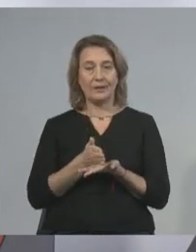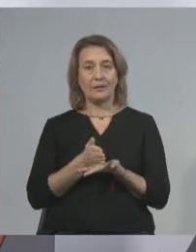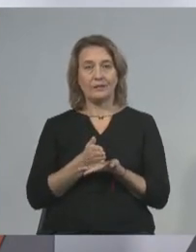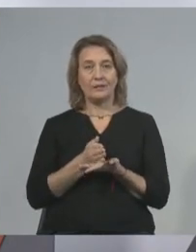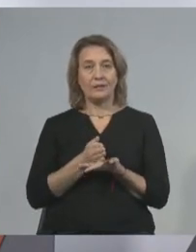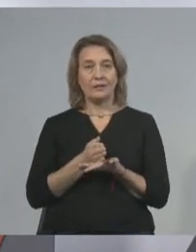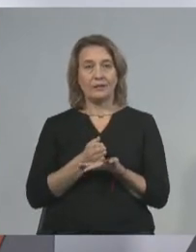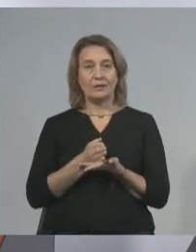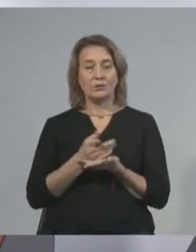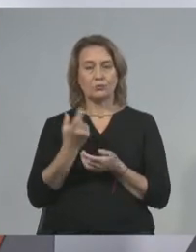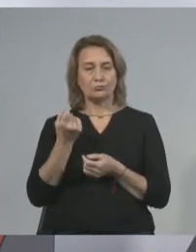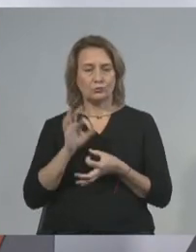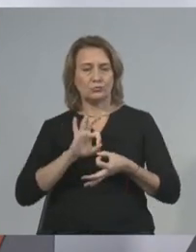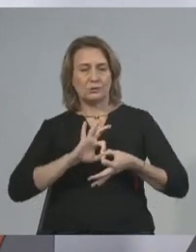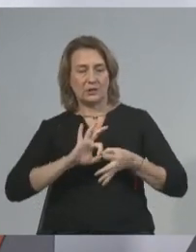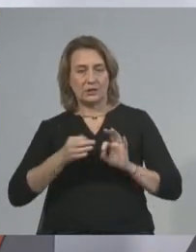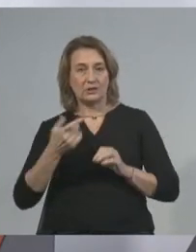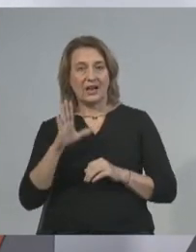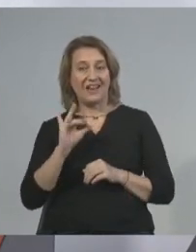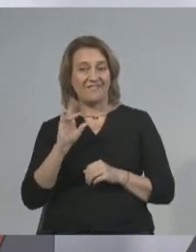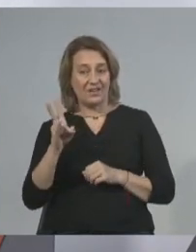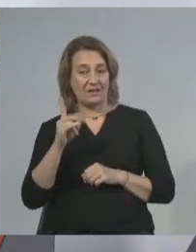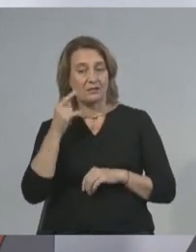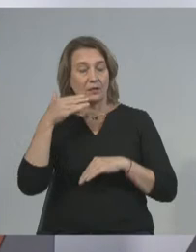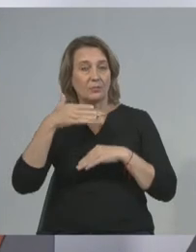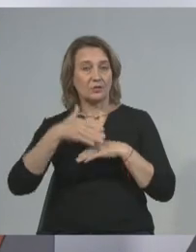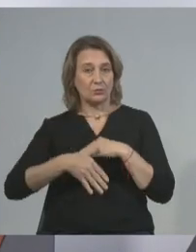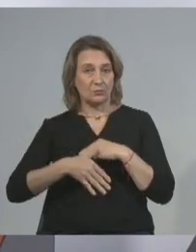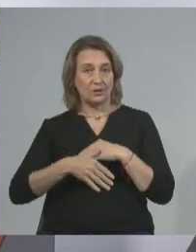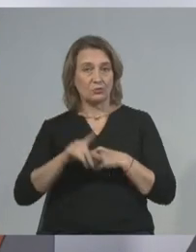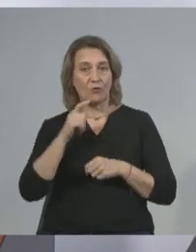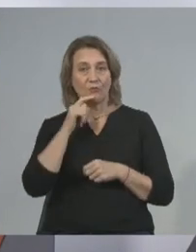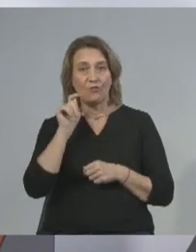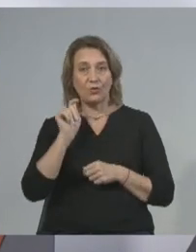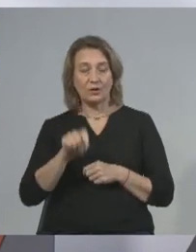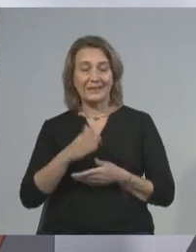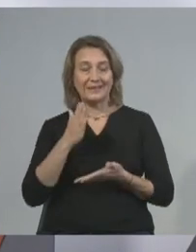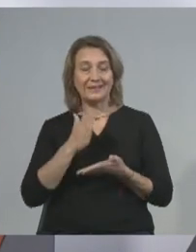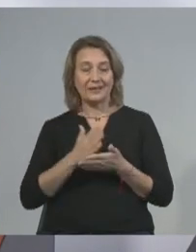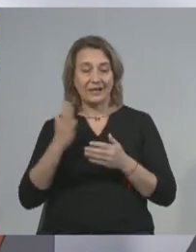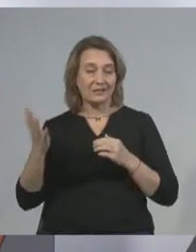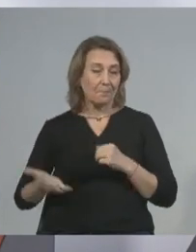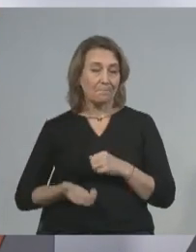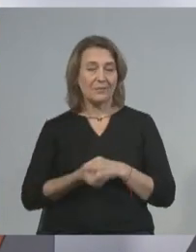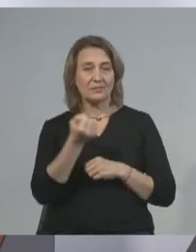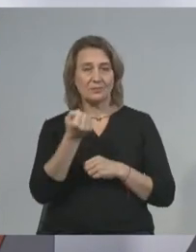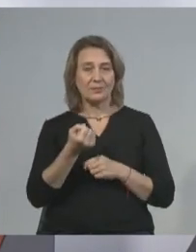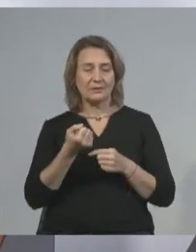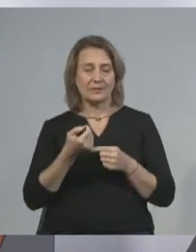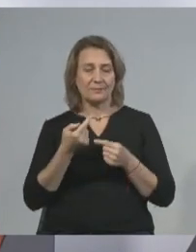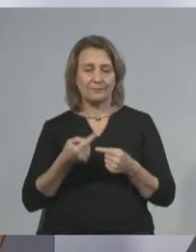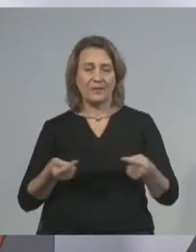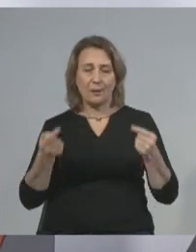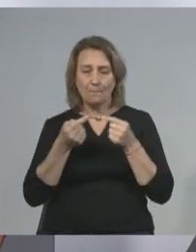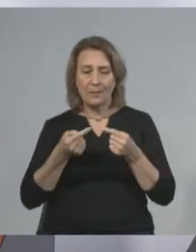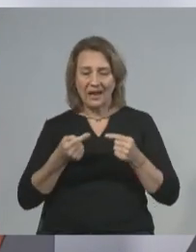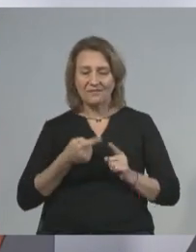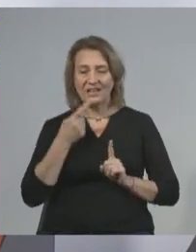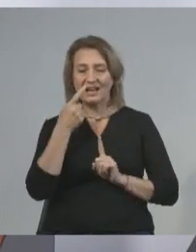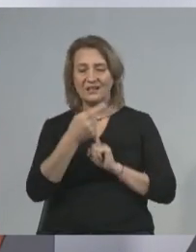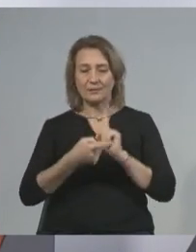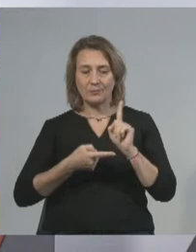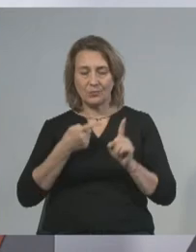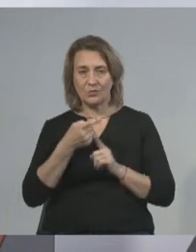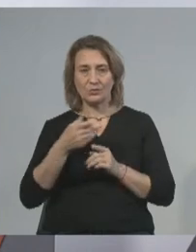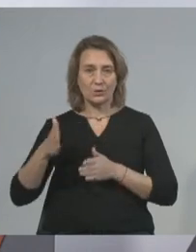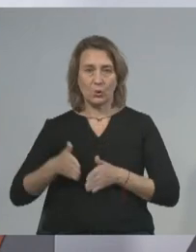literary messages because it's a bit more complex he knows that in ukraine there's support of certain reforms